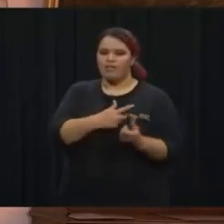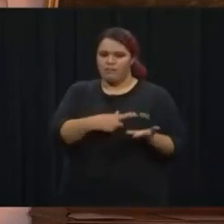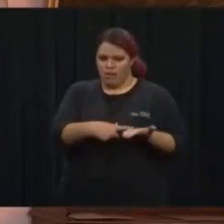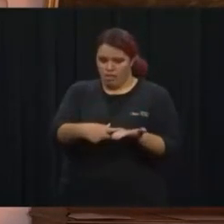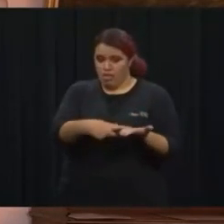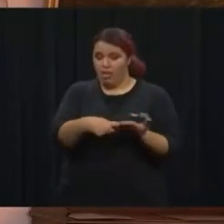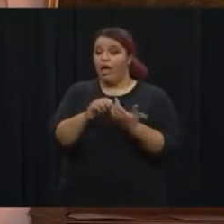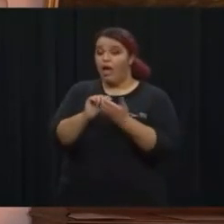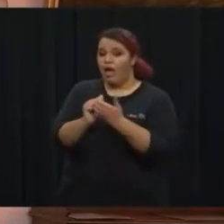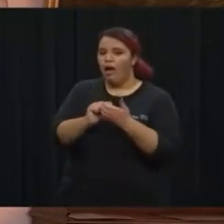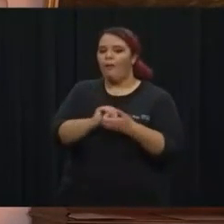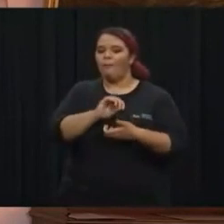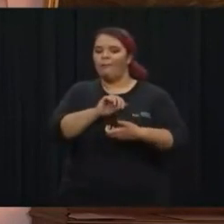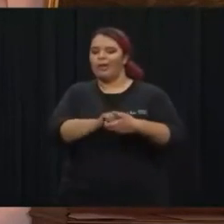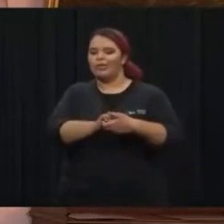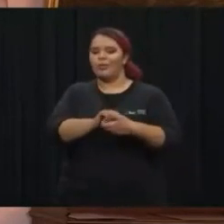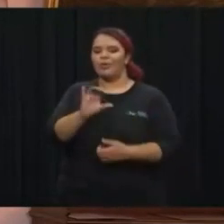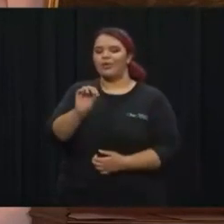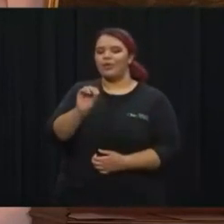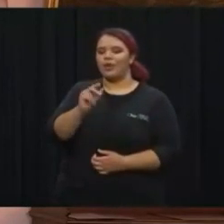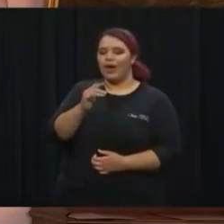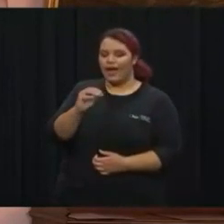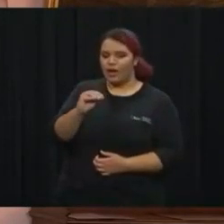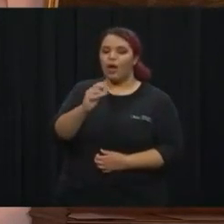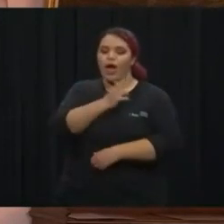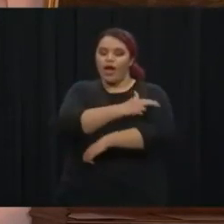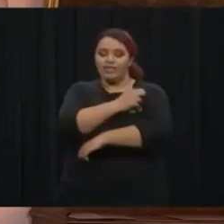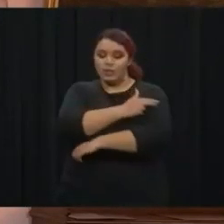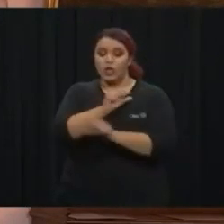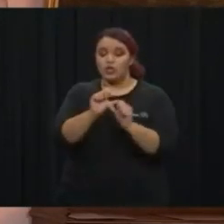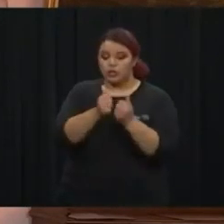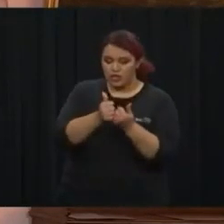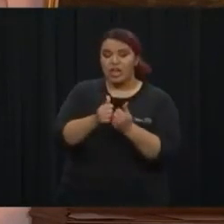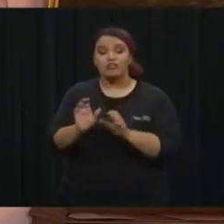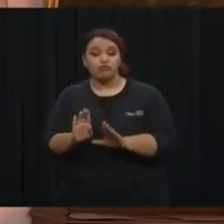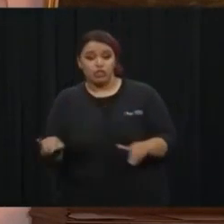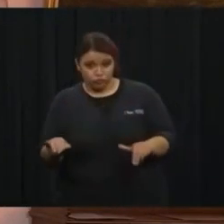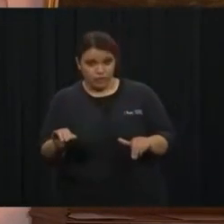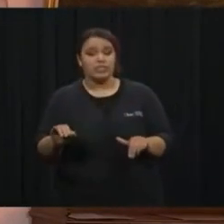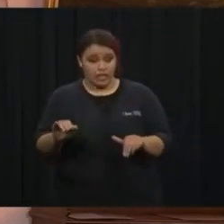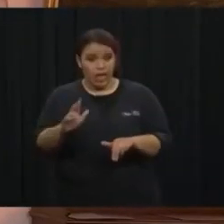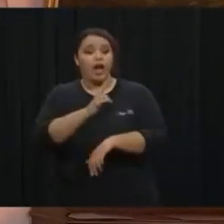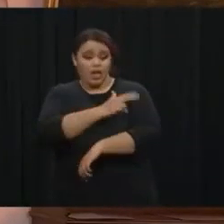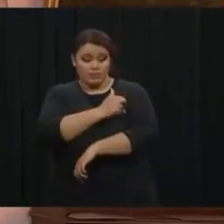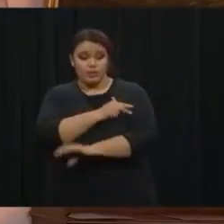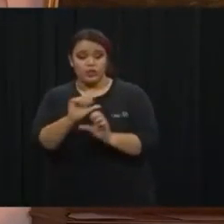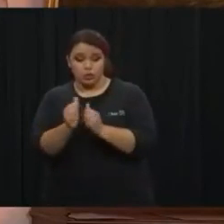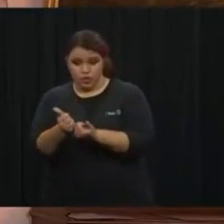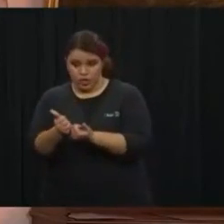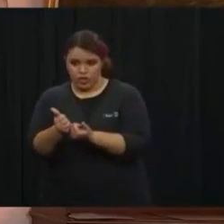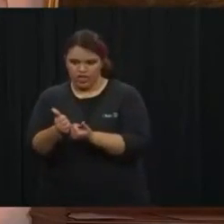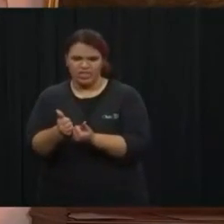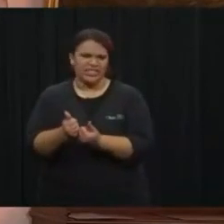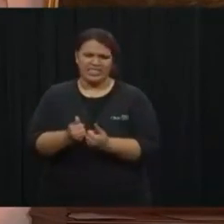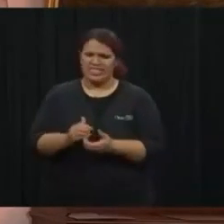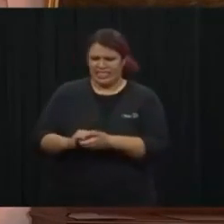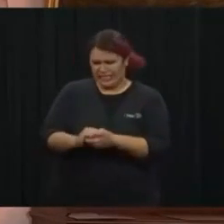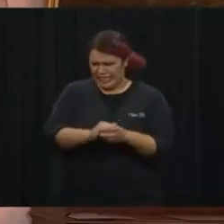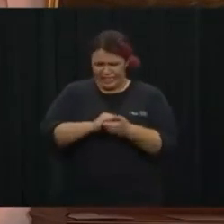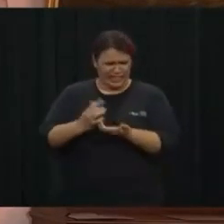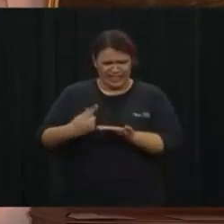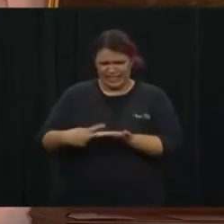just like everybody at home is doing as well. So I don't know who has the first question. Governor, it's Lou Ann Stoya, ABC